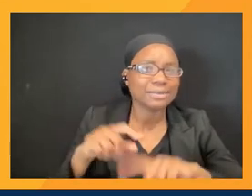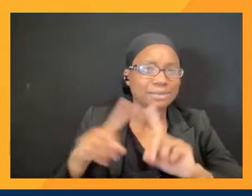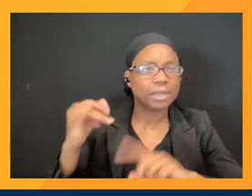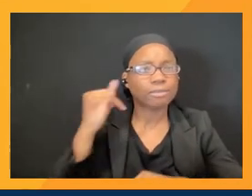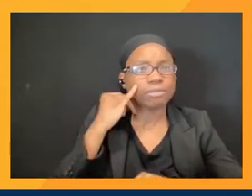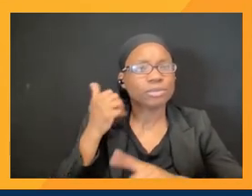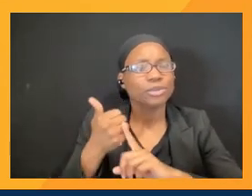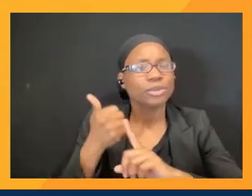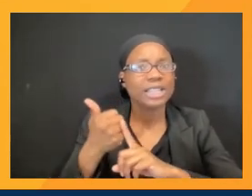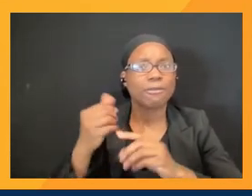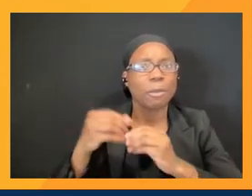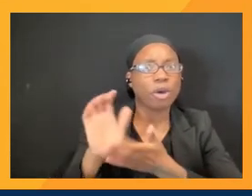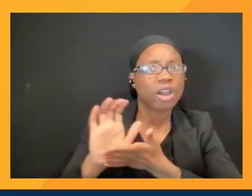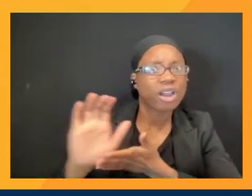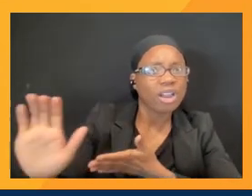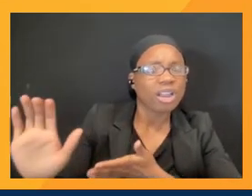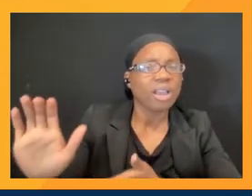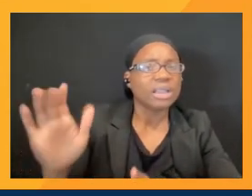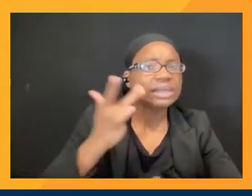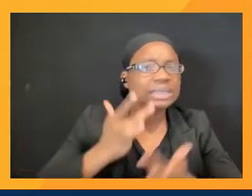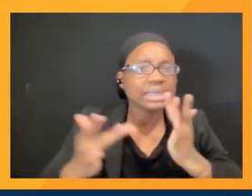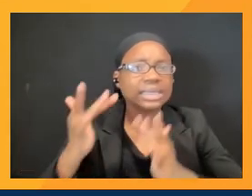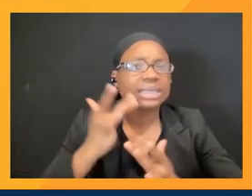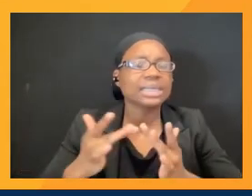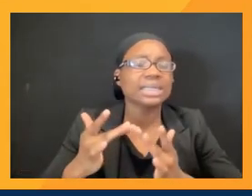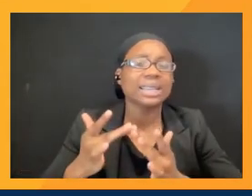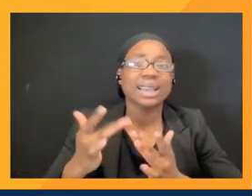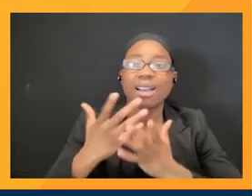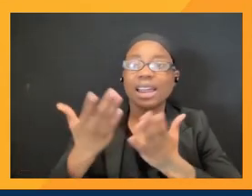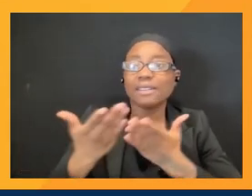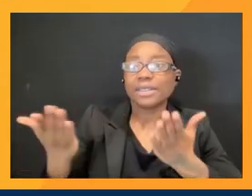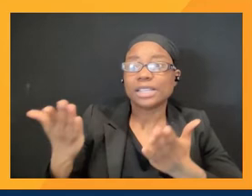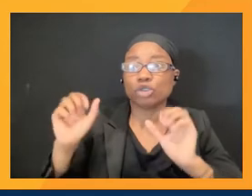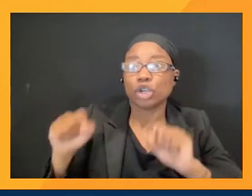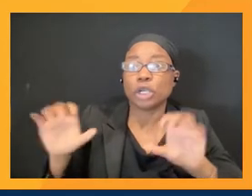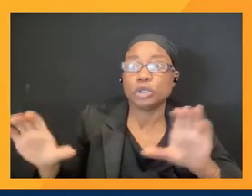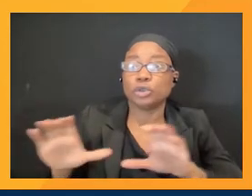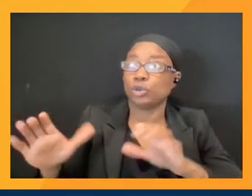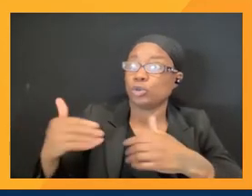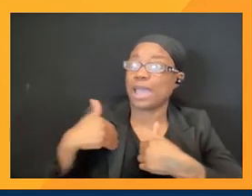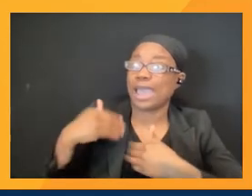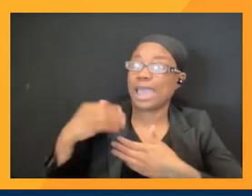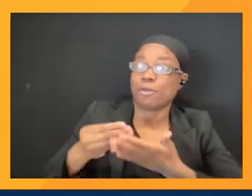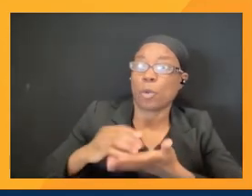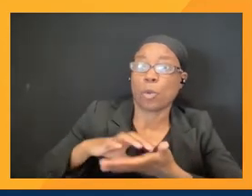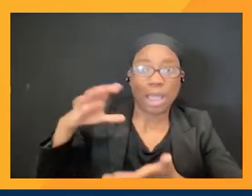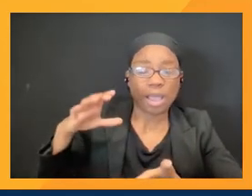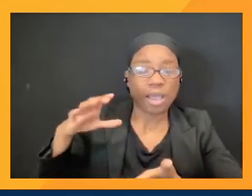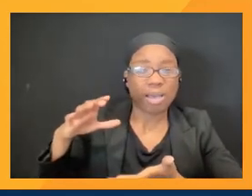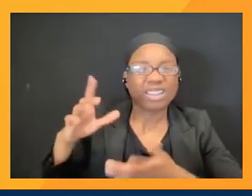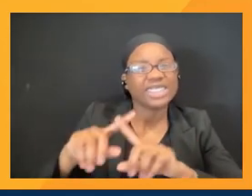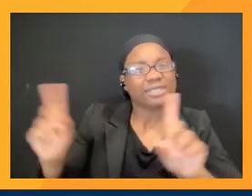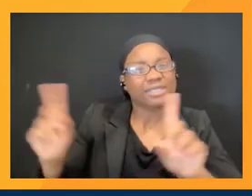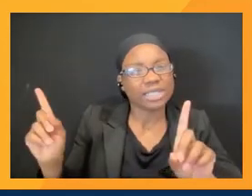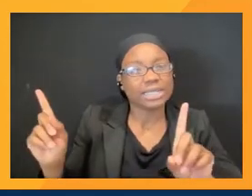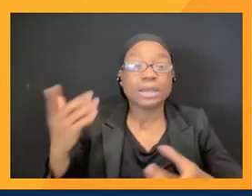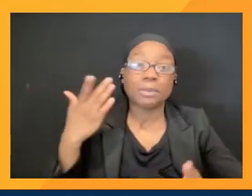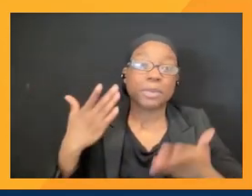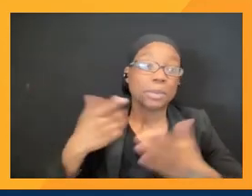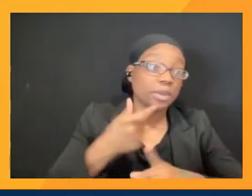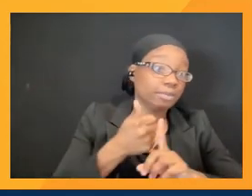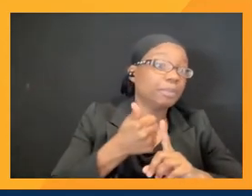income supports directly to families was larger in that sense, right? And so this is kind of what I was alluding to in terms of like what we imagined was possible and what